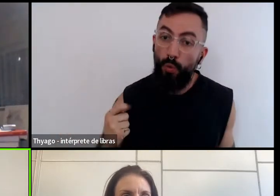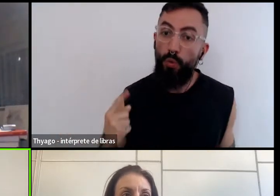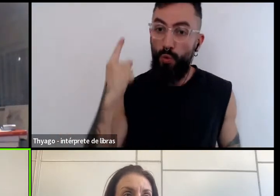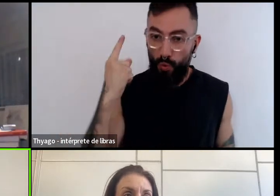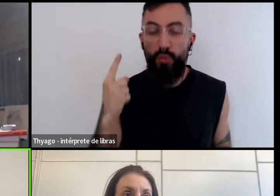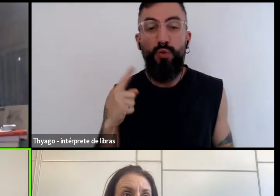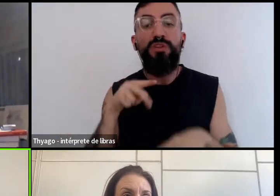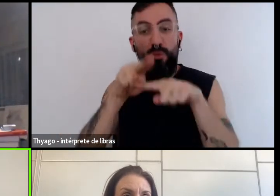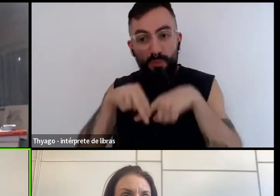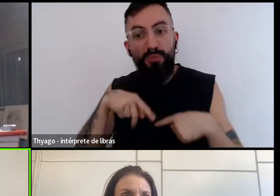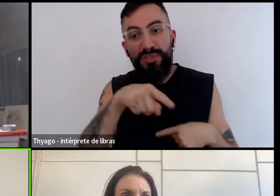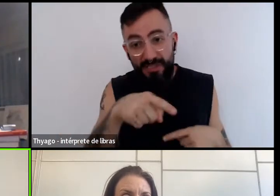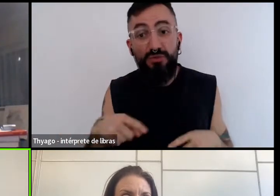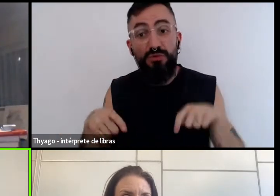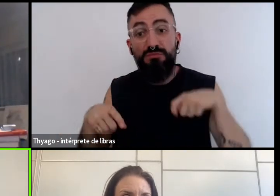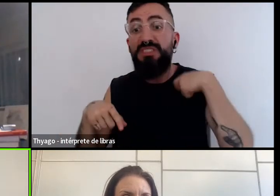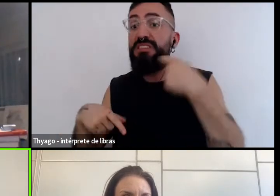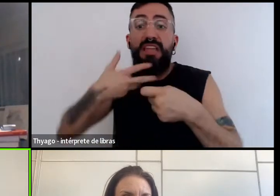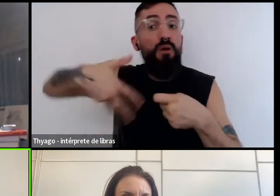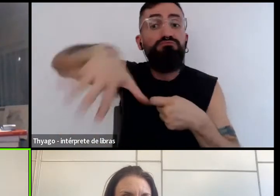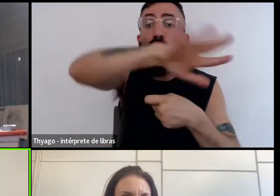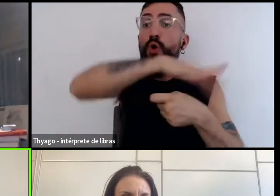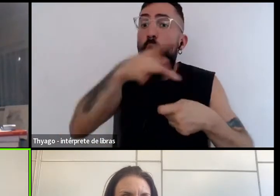holistic sign, right?